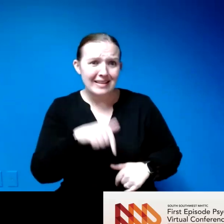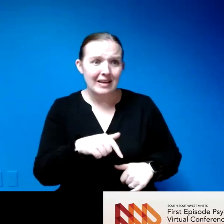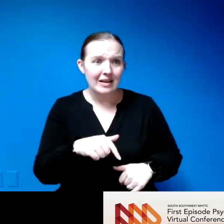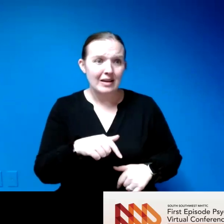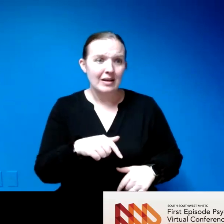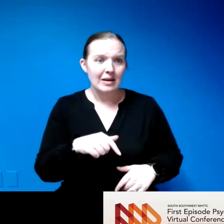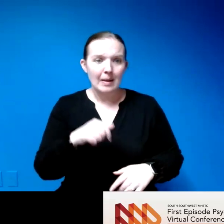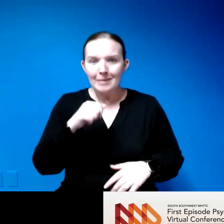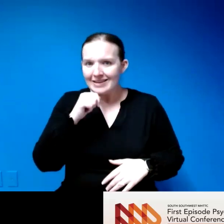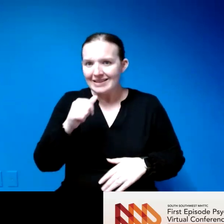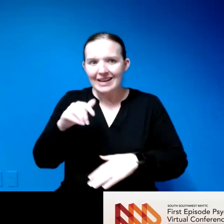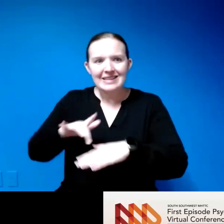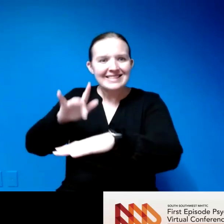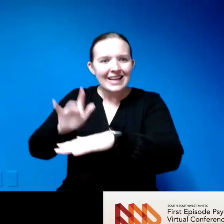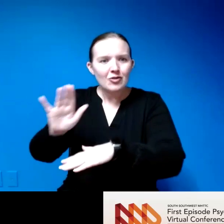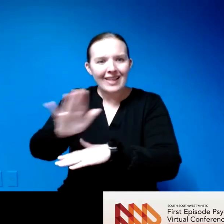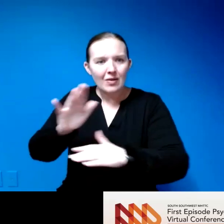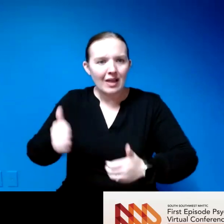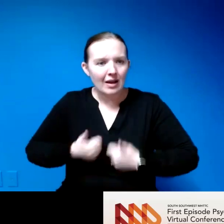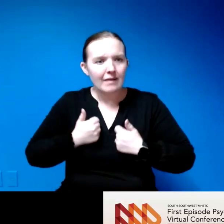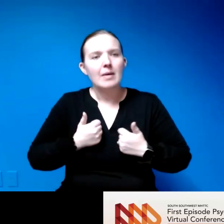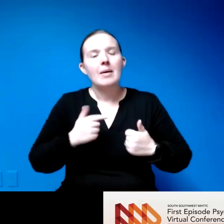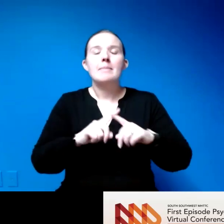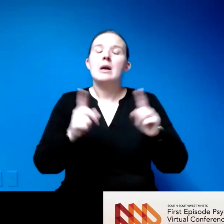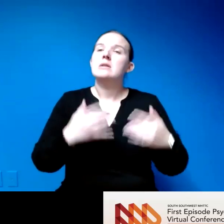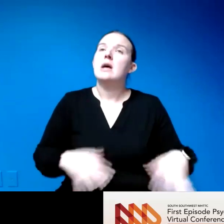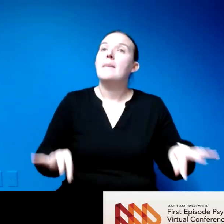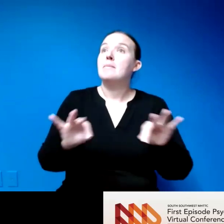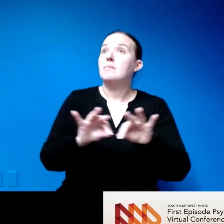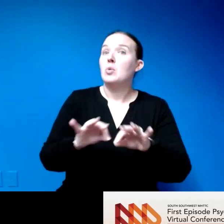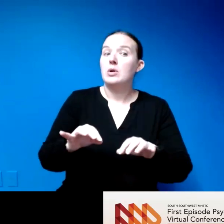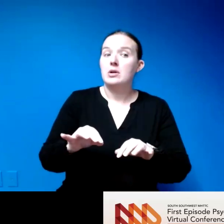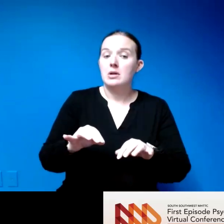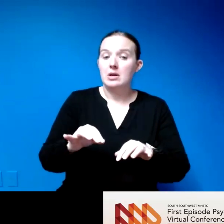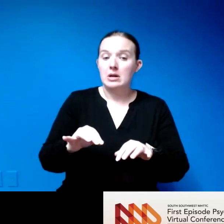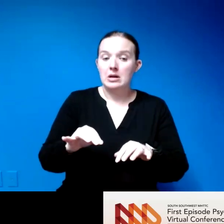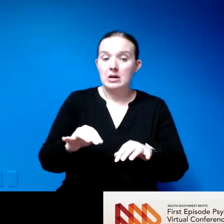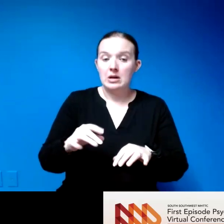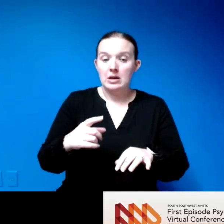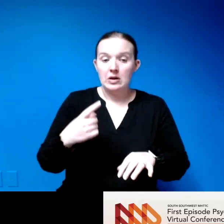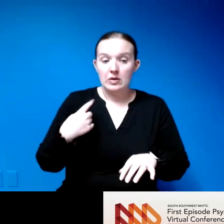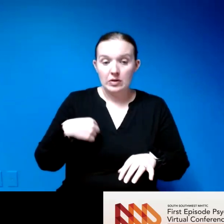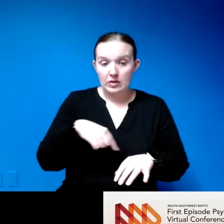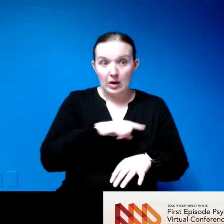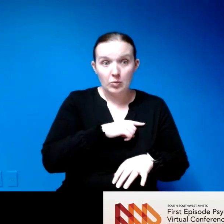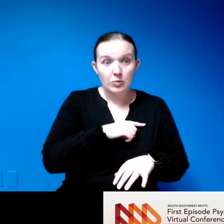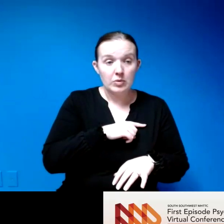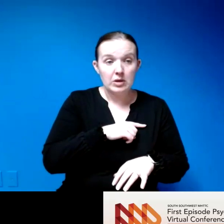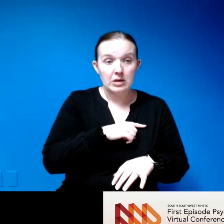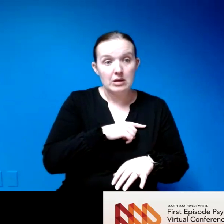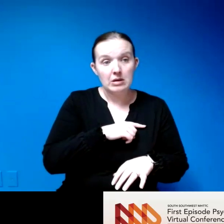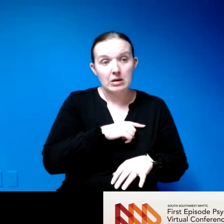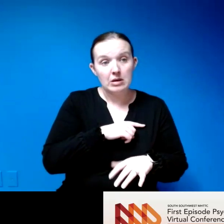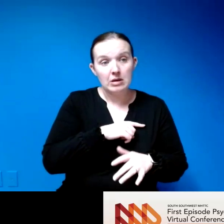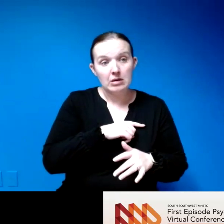it. However, it's important that we educate them. It's just a matter of time before someone